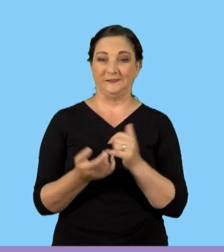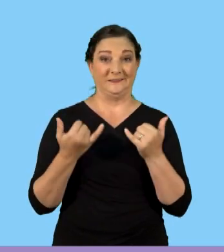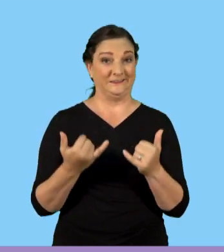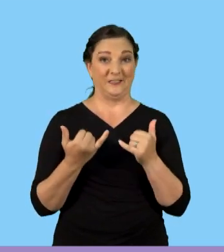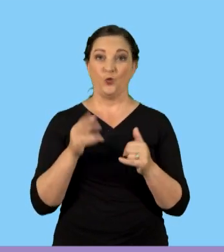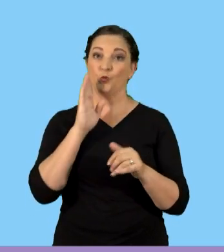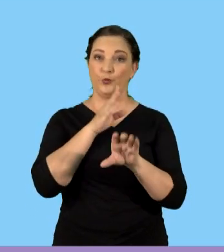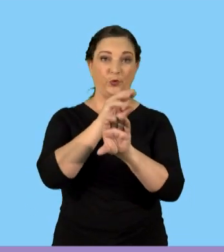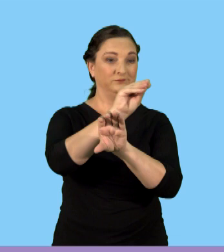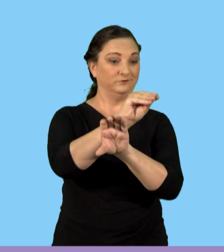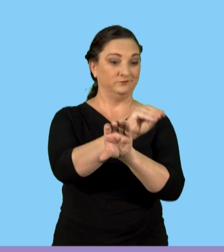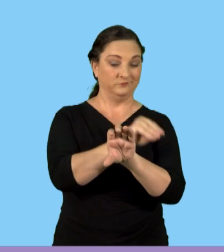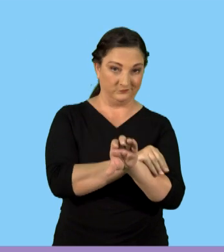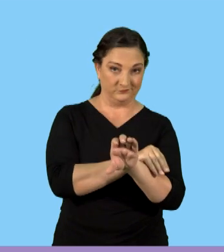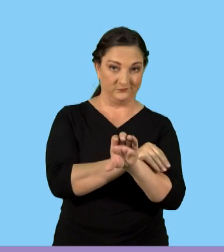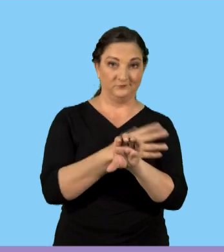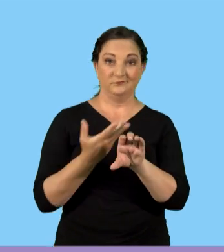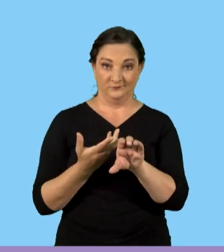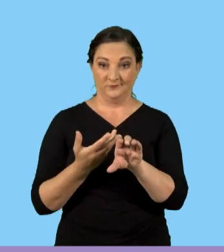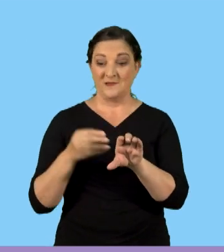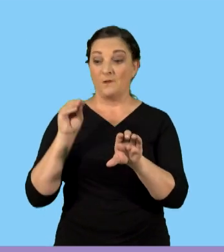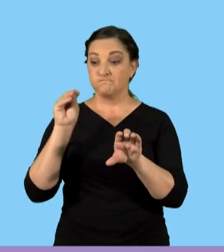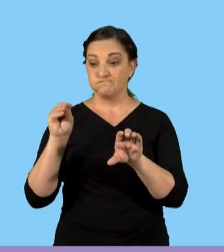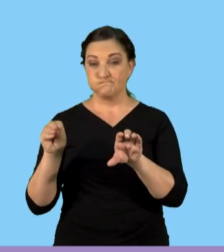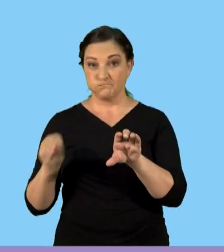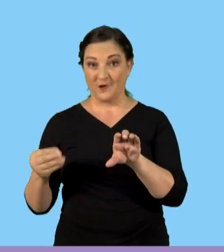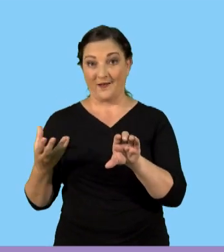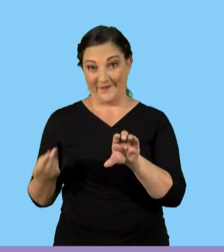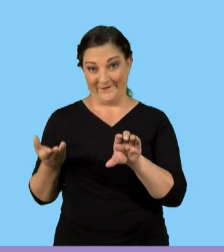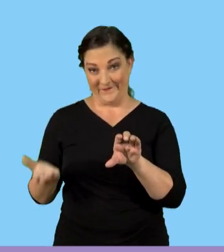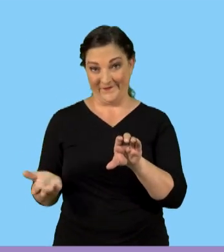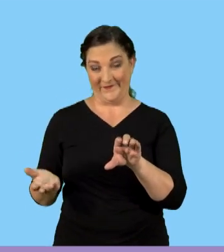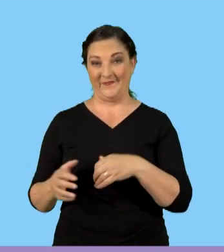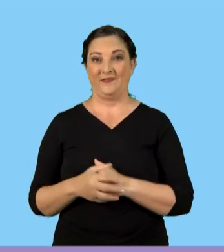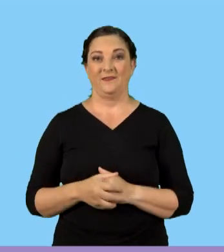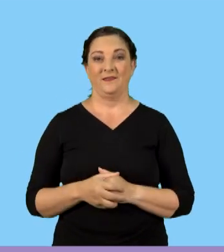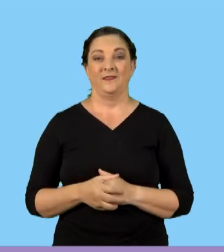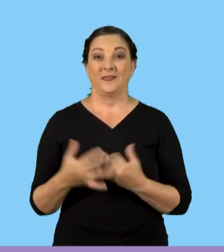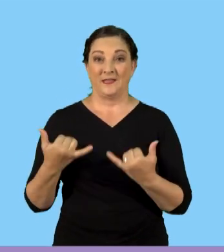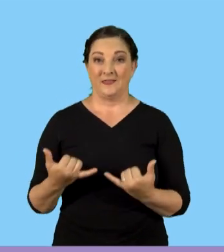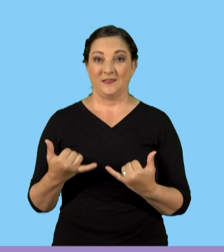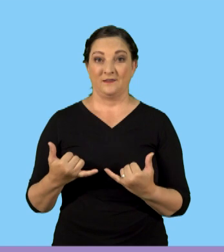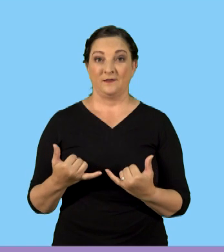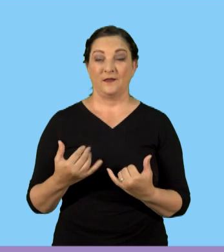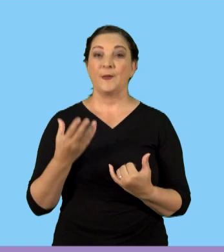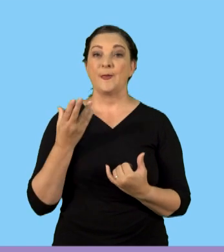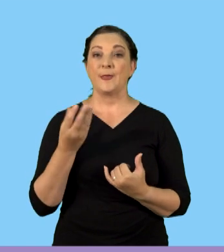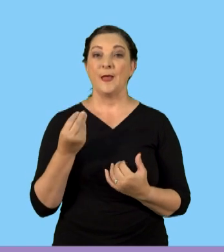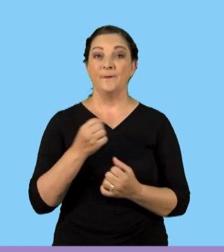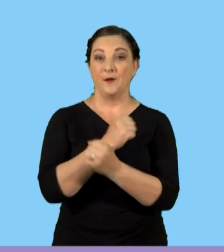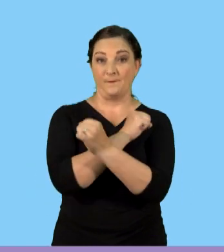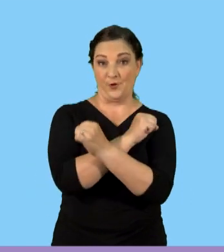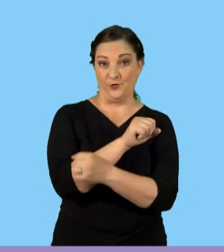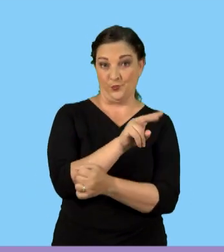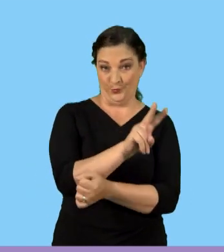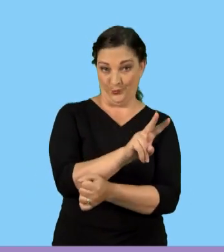not given the input values. We are given the output values. So a number is multiplied by 2, so